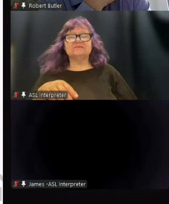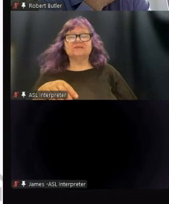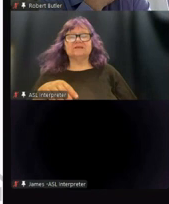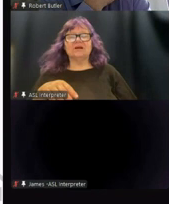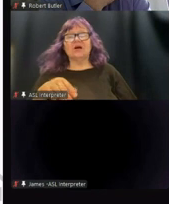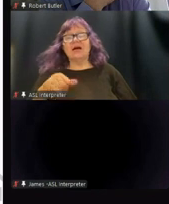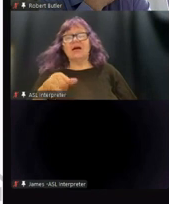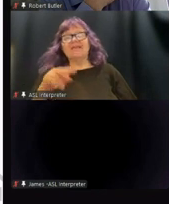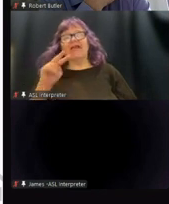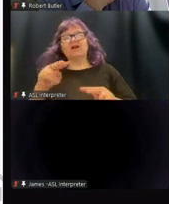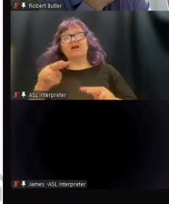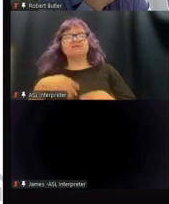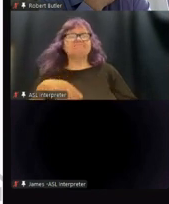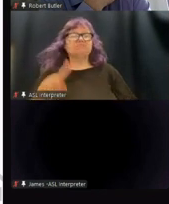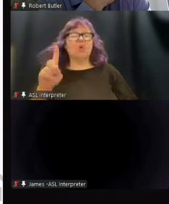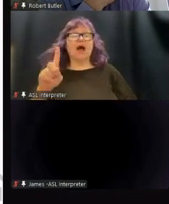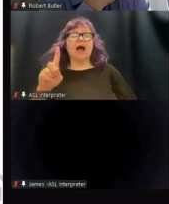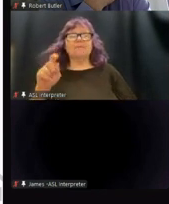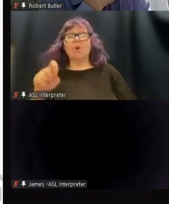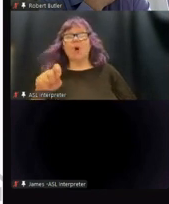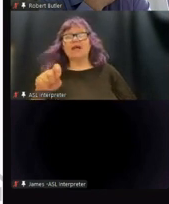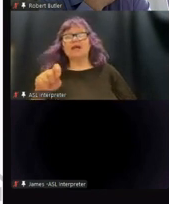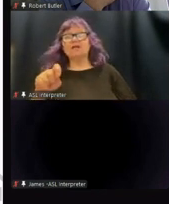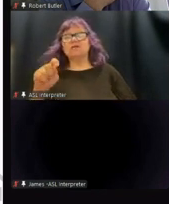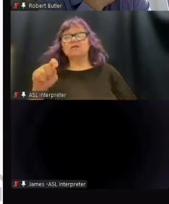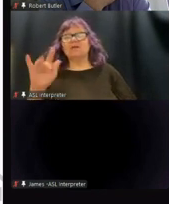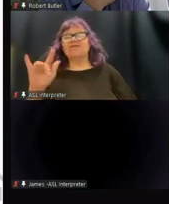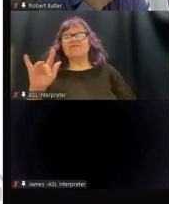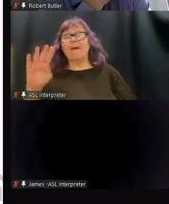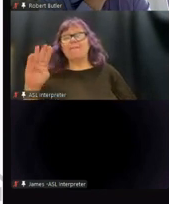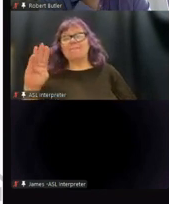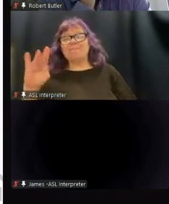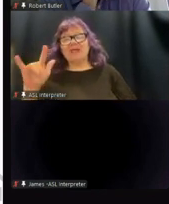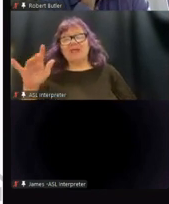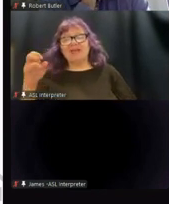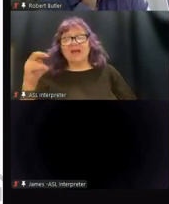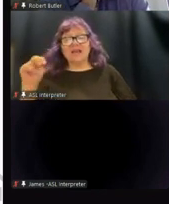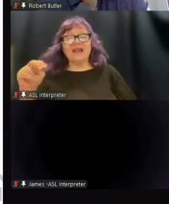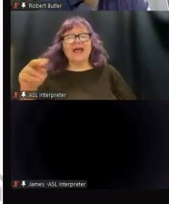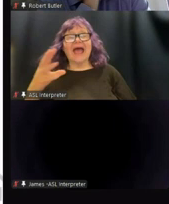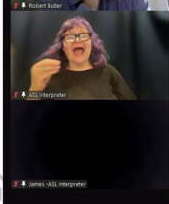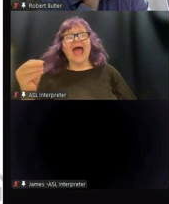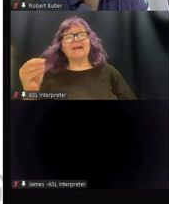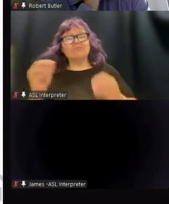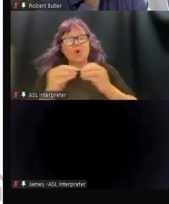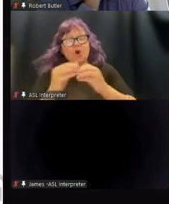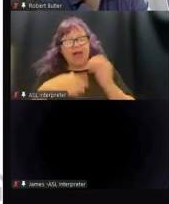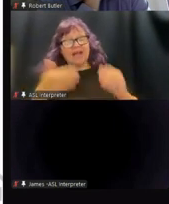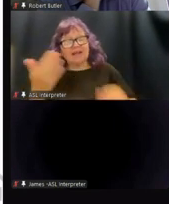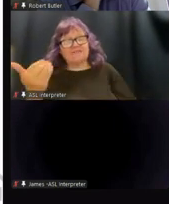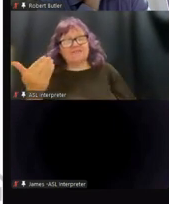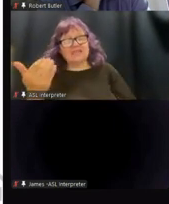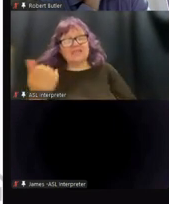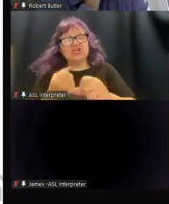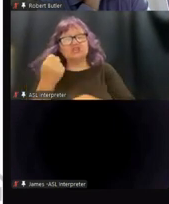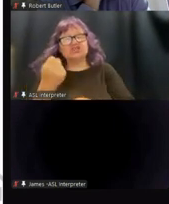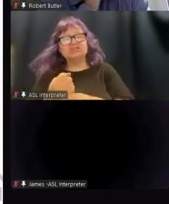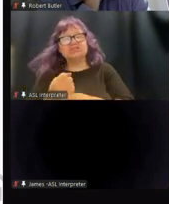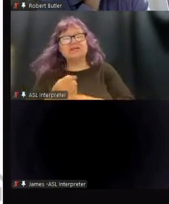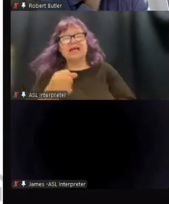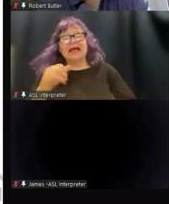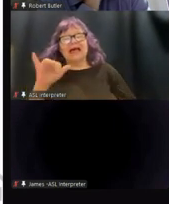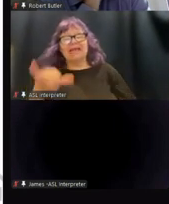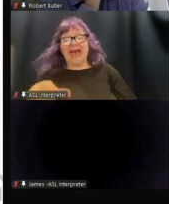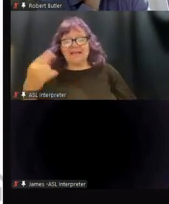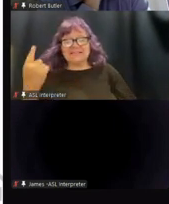looking at well over $1 billion and well over 15 years. And that is something that